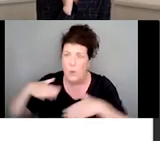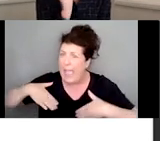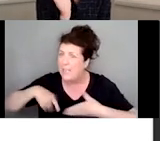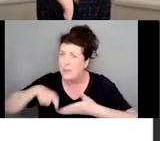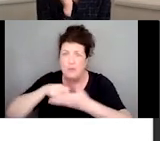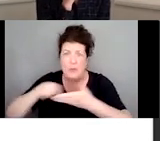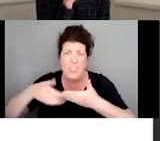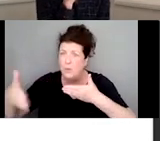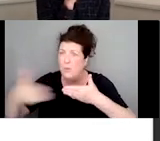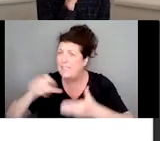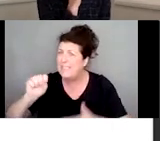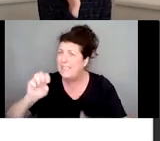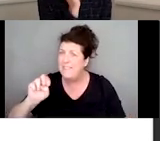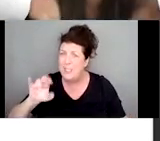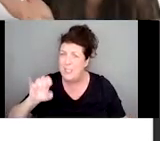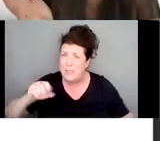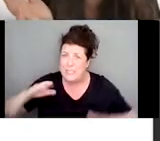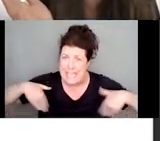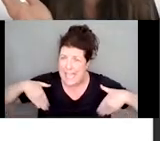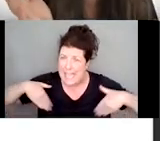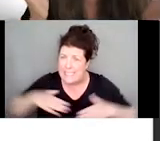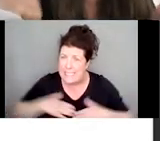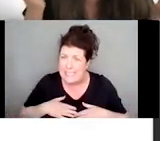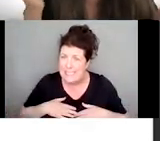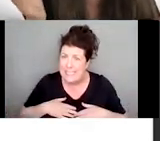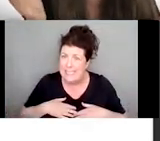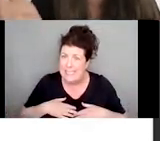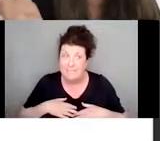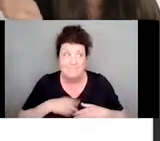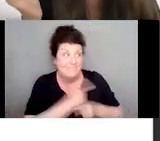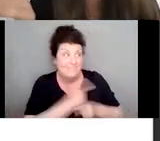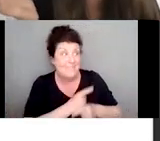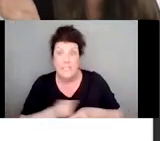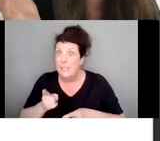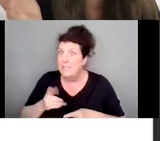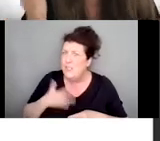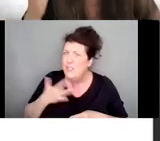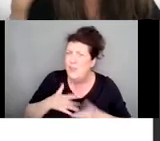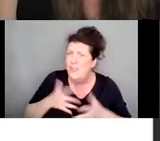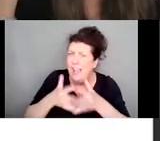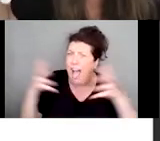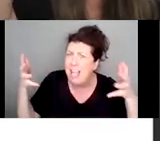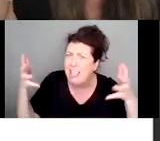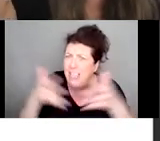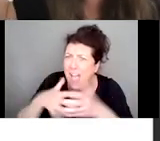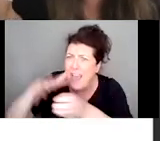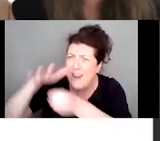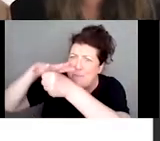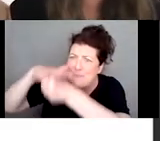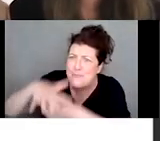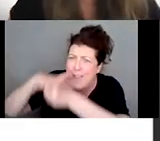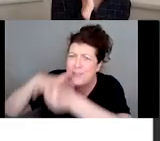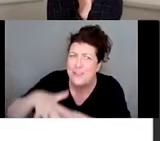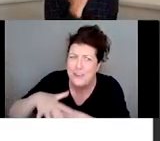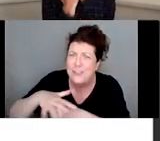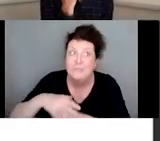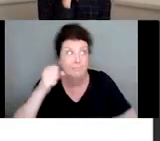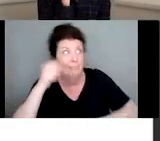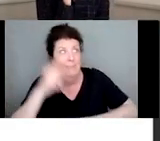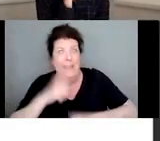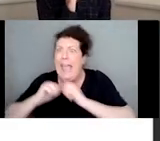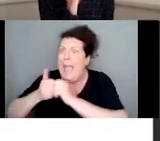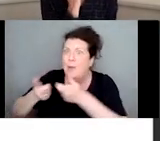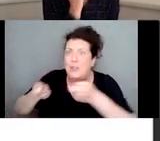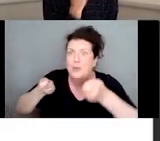So did you feel a lot of pressure? Oh yeah. if so, how did you deal with that? Well, mean,